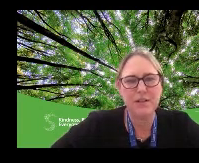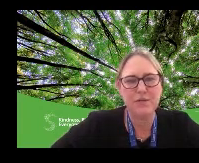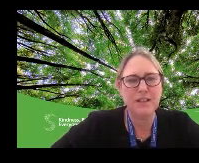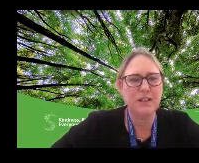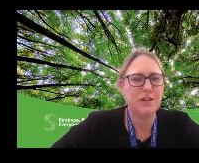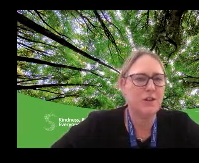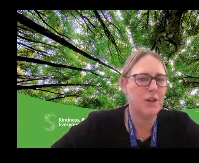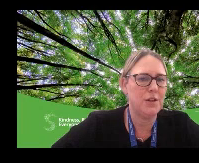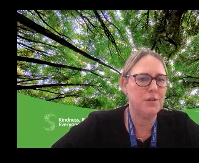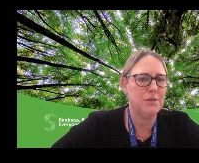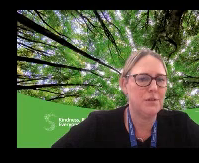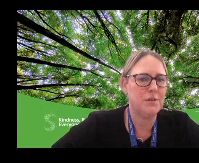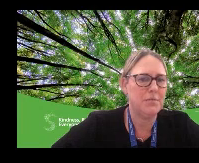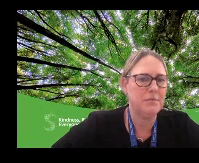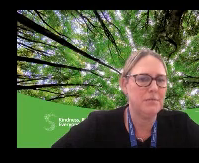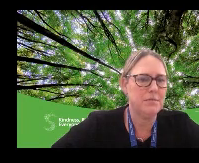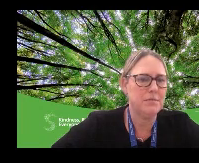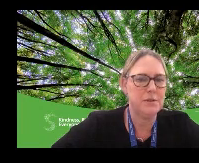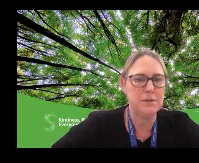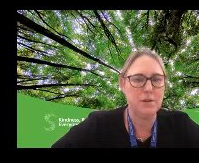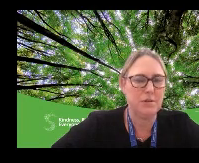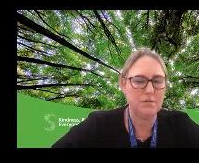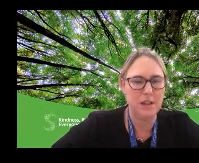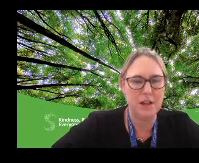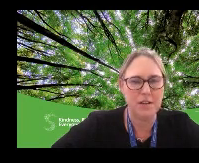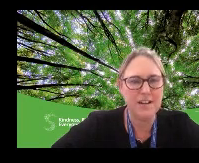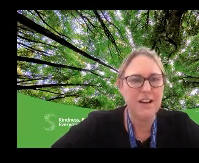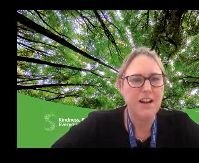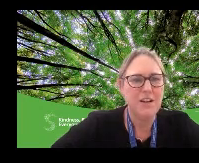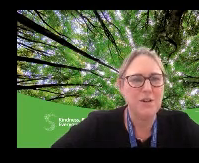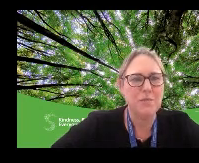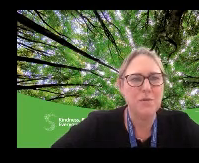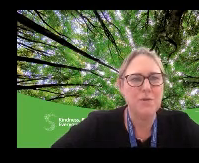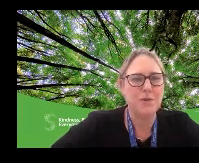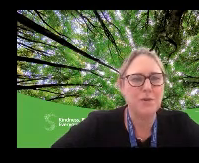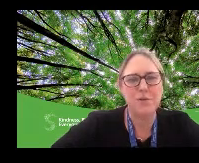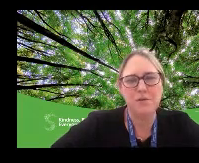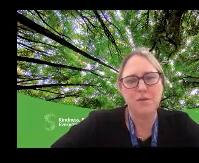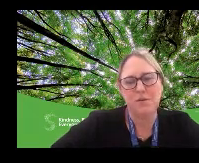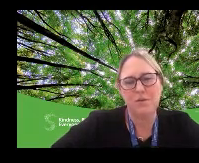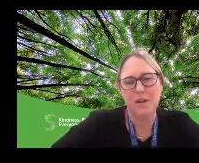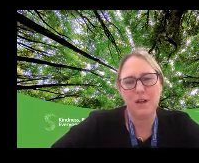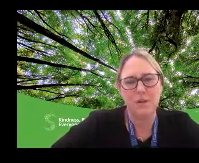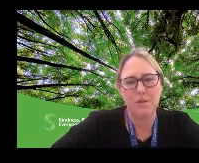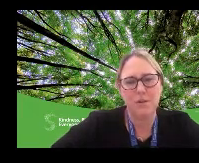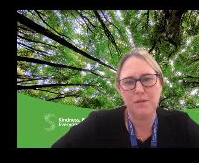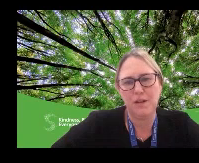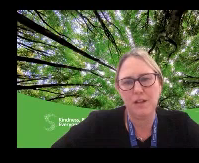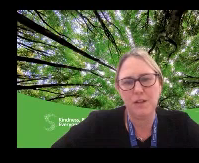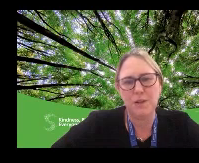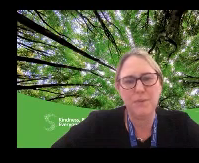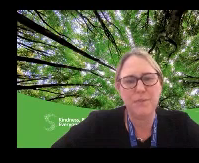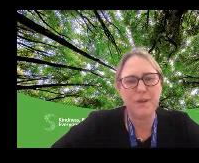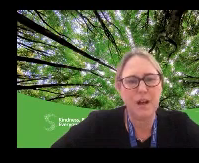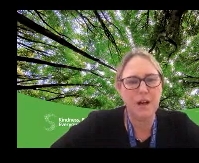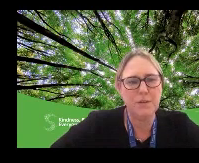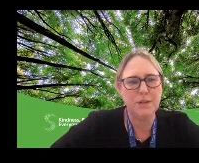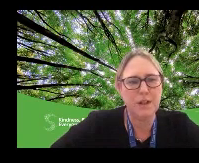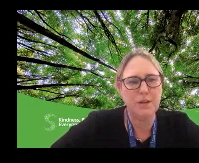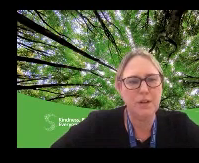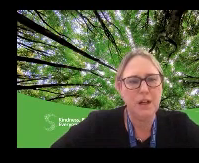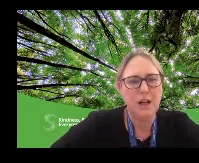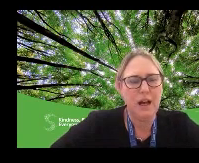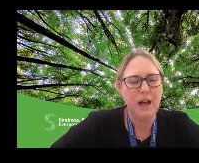yes, you have had a conversation, no, we do not, you don't want to, or no, we don't think you need to.